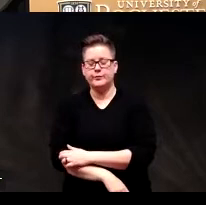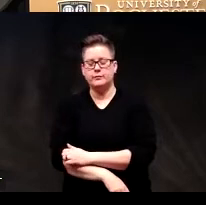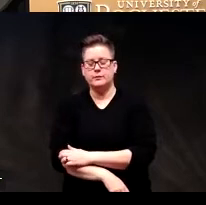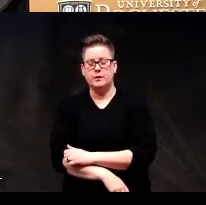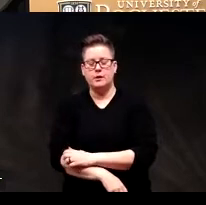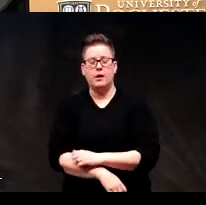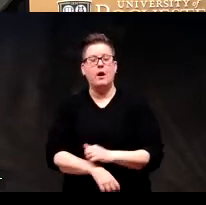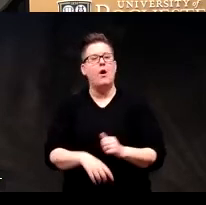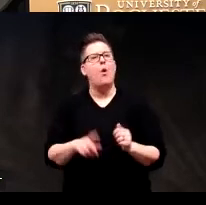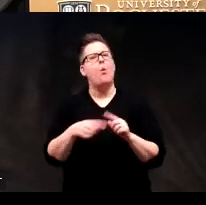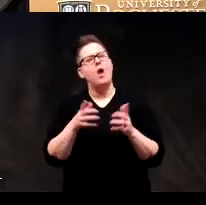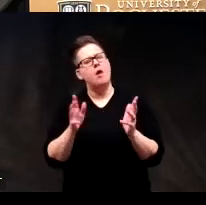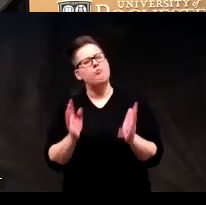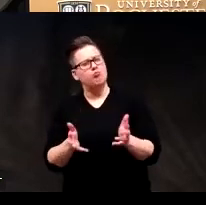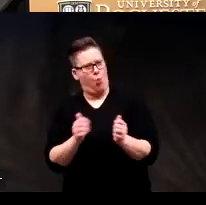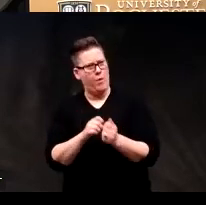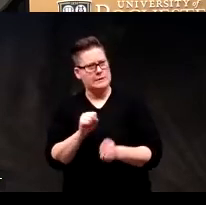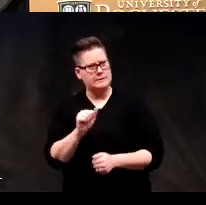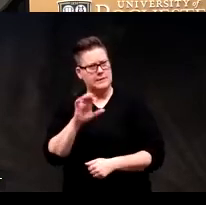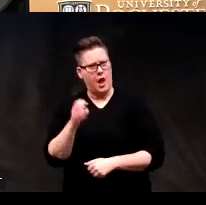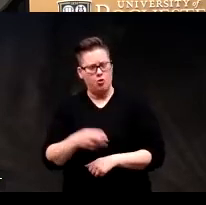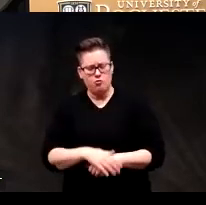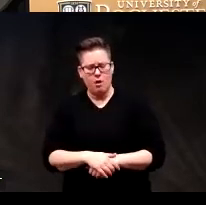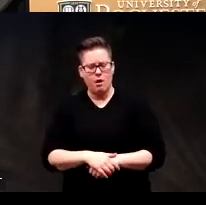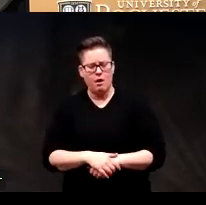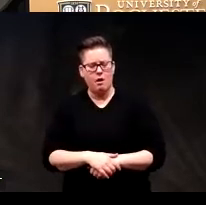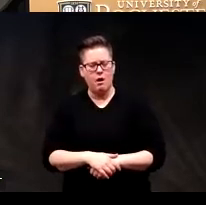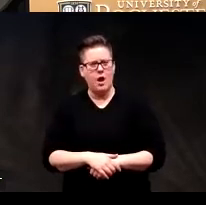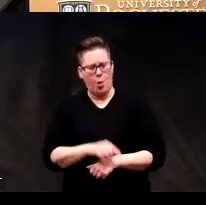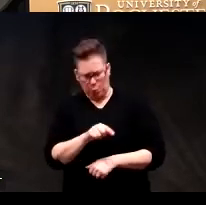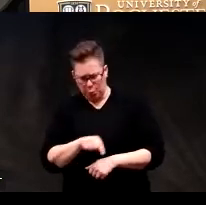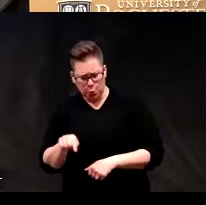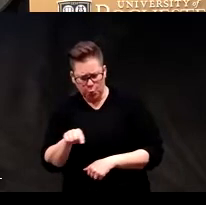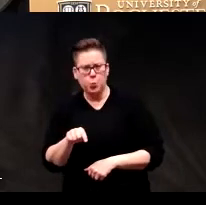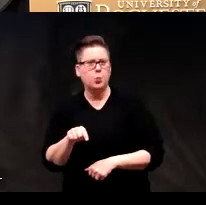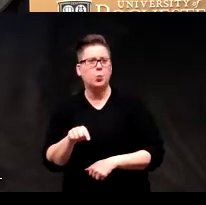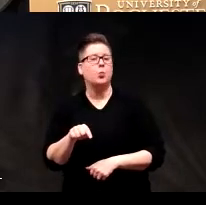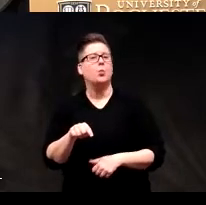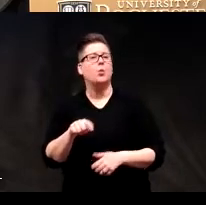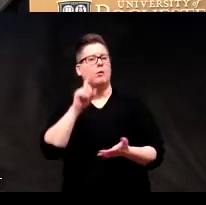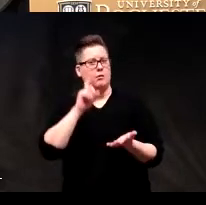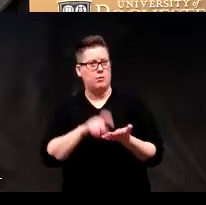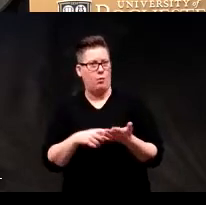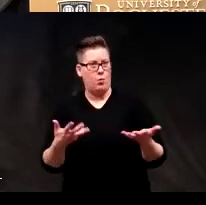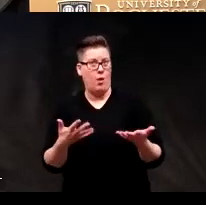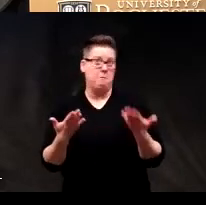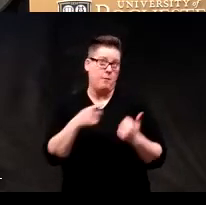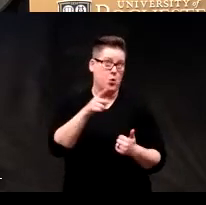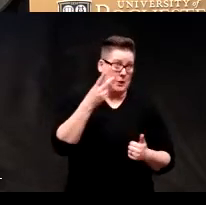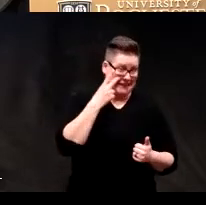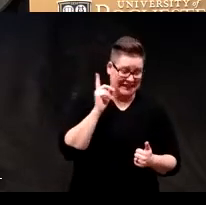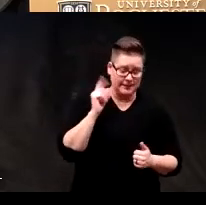in the dialogue with Sarah about this, one of the things that came to light, and I don't know if you noticed